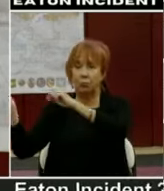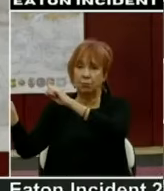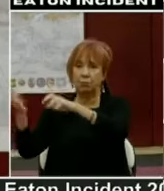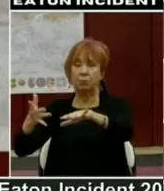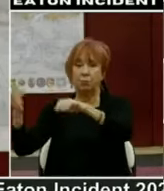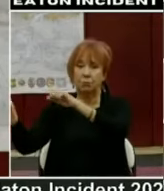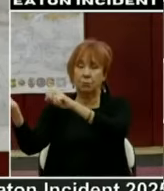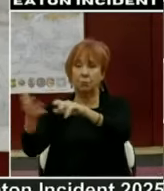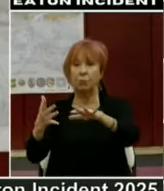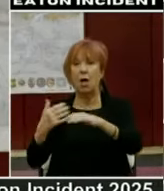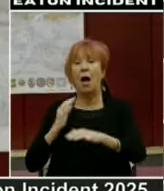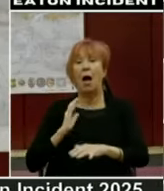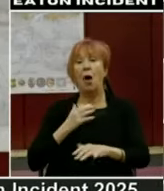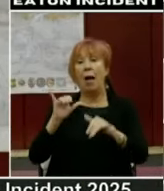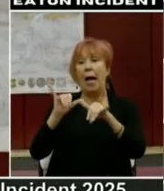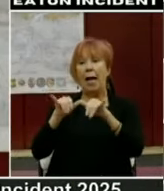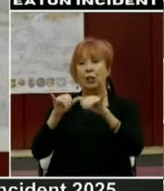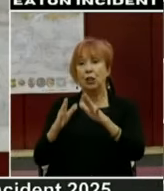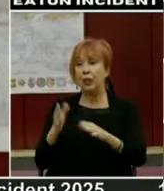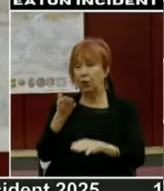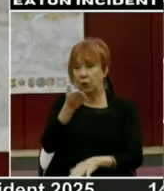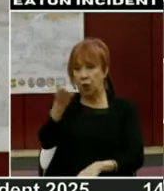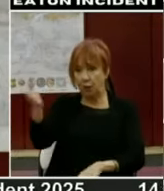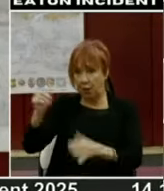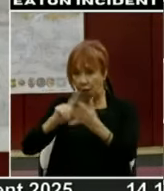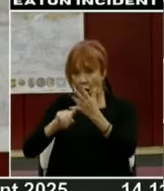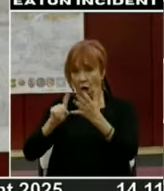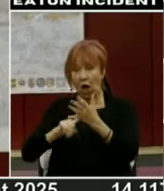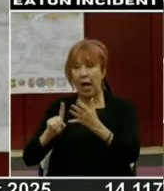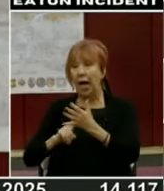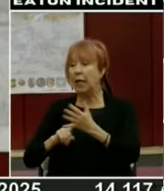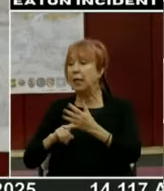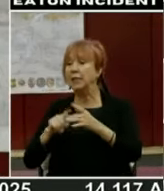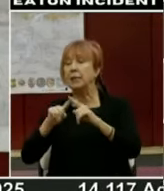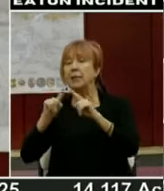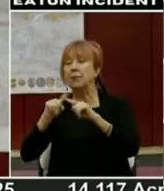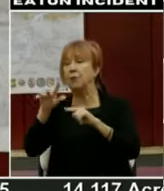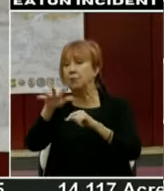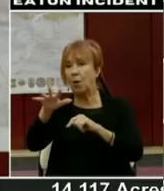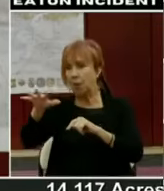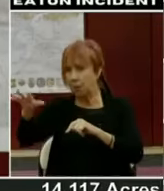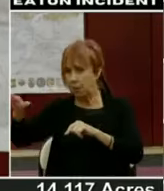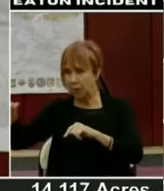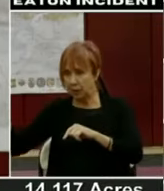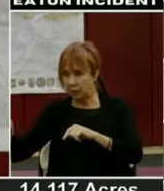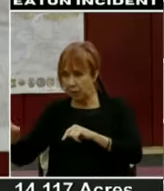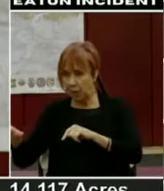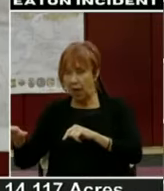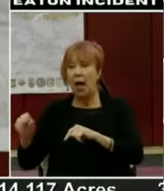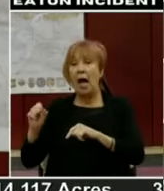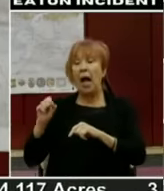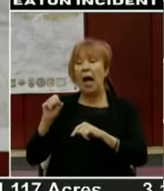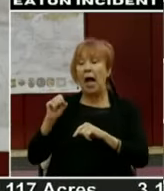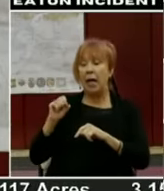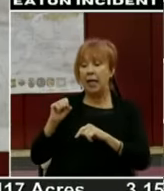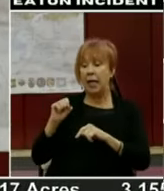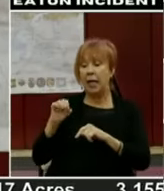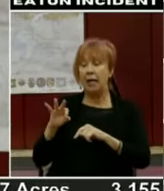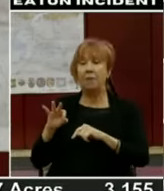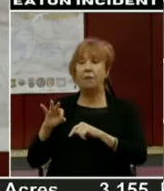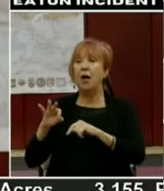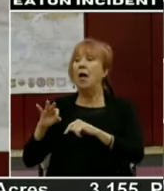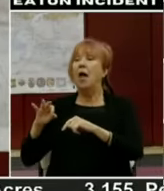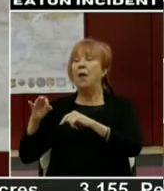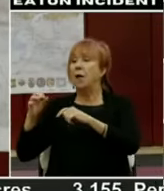Our engineers are on site right now analyzing the debris on your properties and the surrounding areas that don't make their way to that debris basin. And